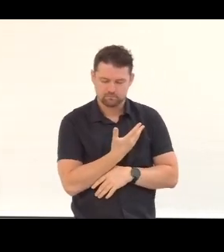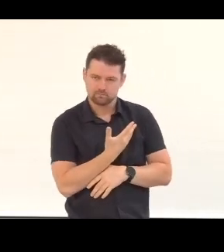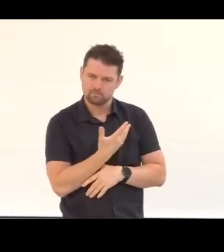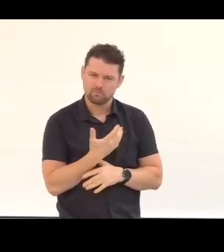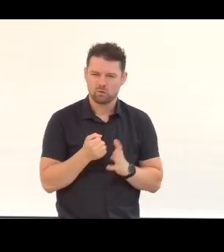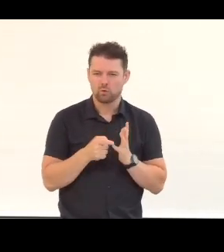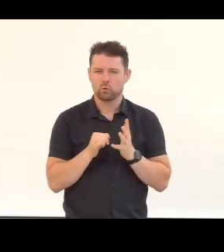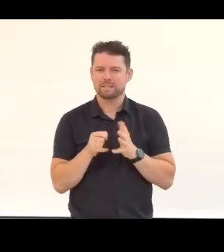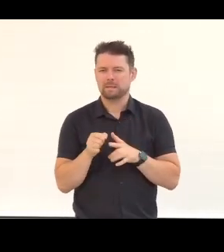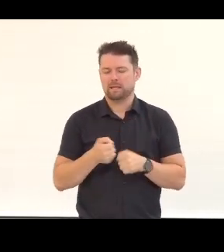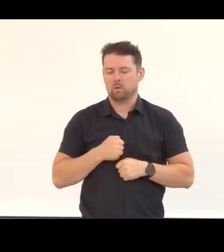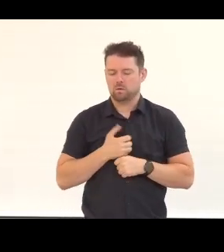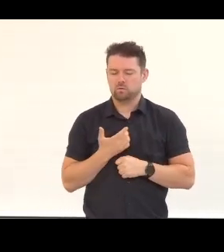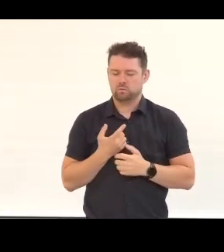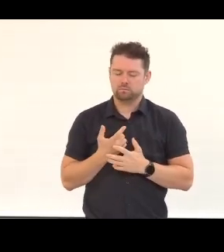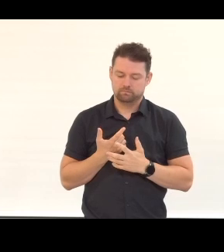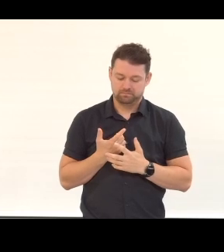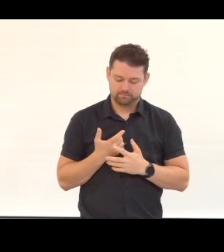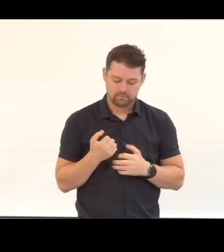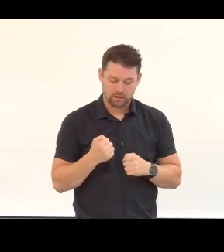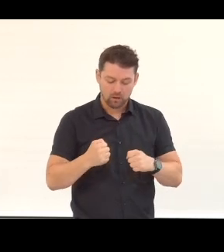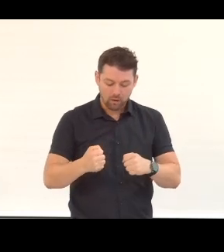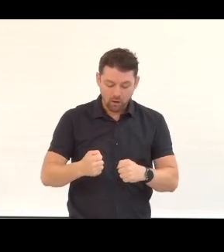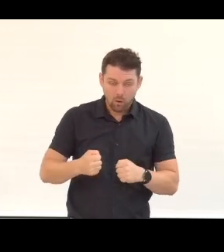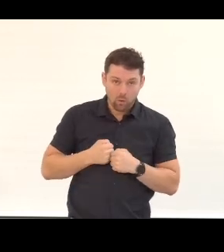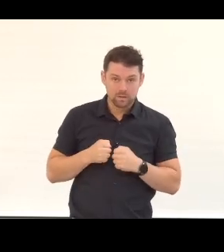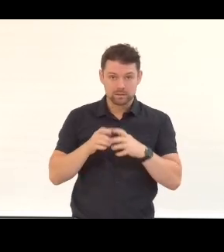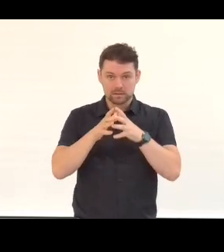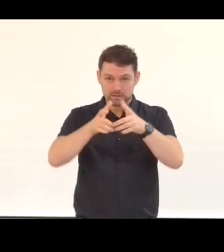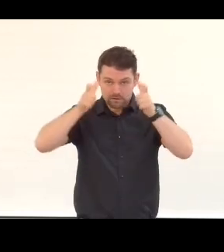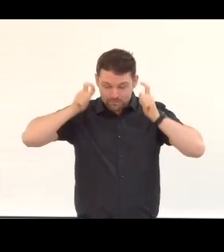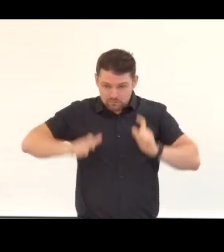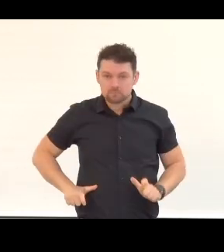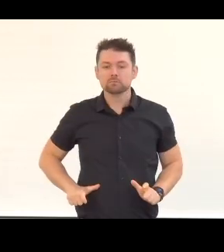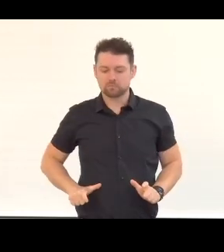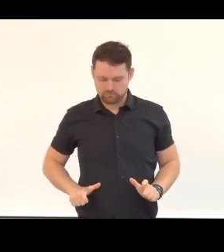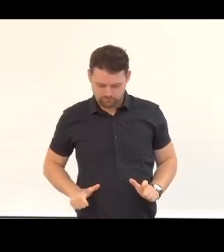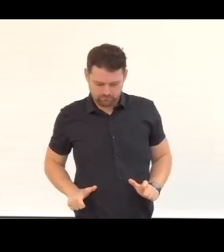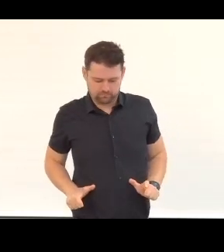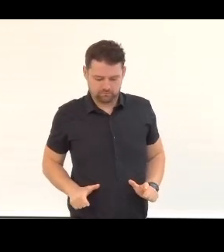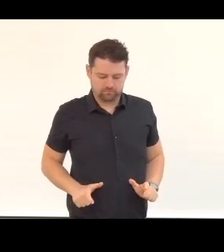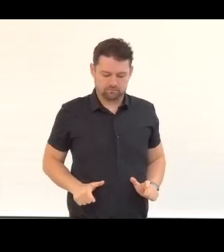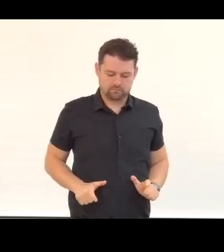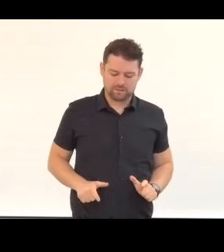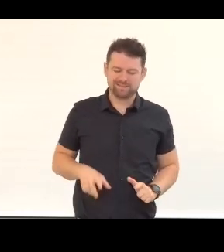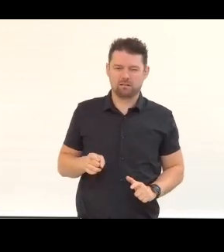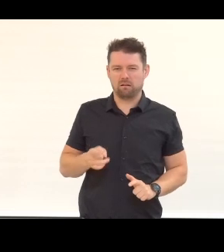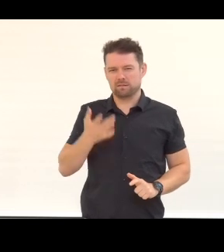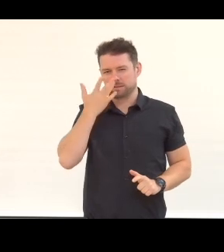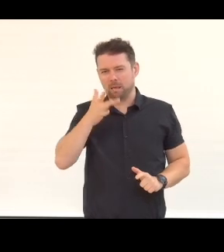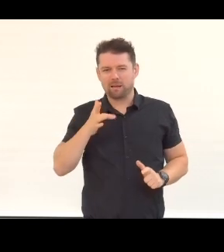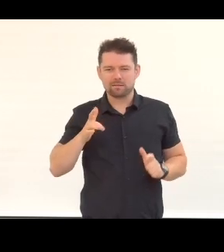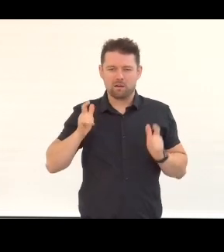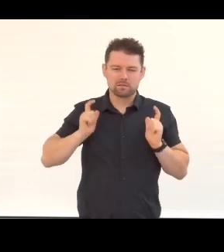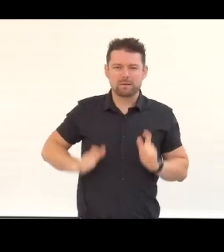Austrian Space Forum. We have our own spaceship that analog astronauts can put on. It's an analog spacesuit simulator. It has